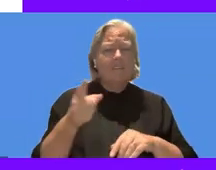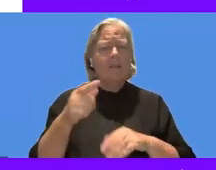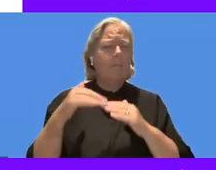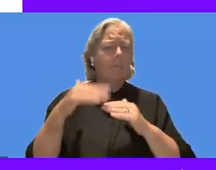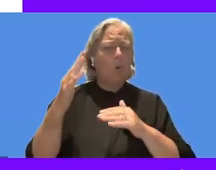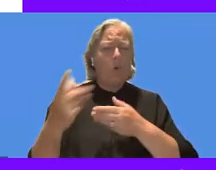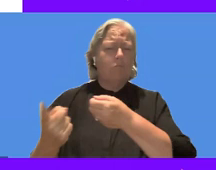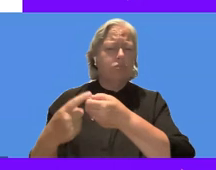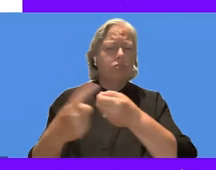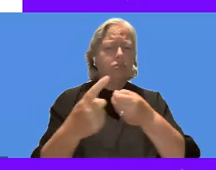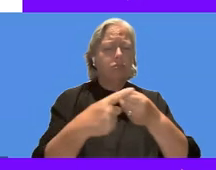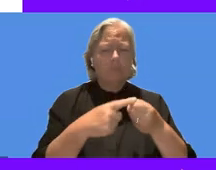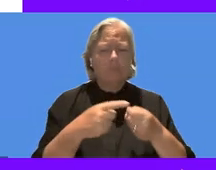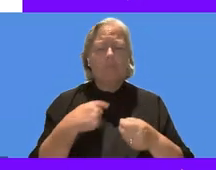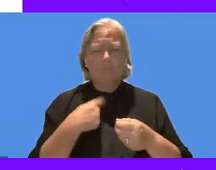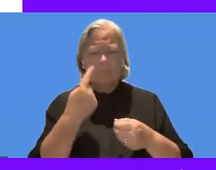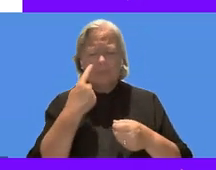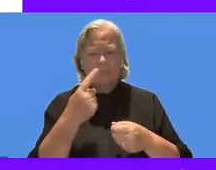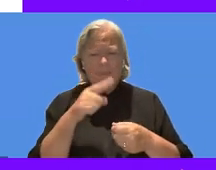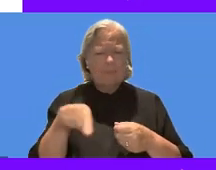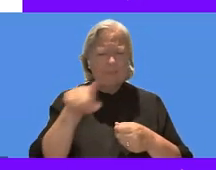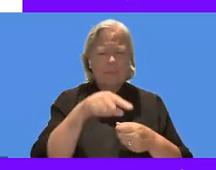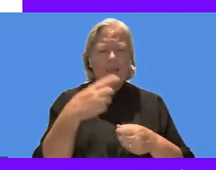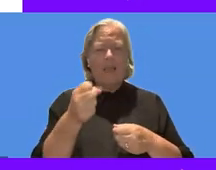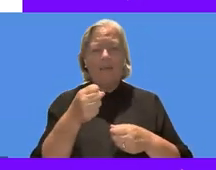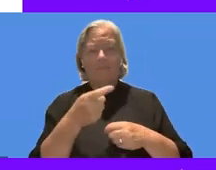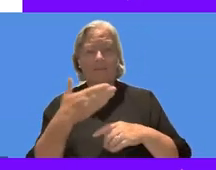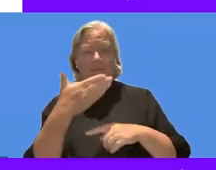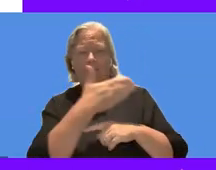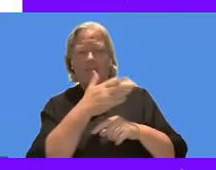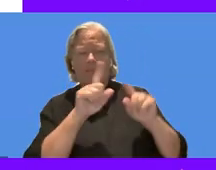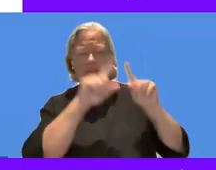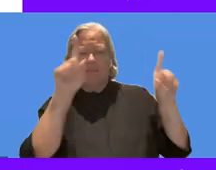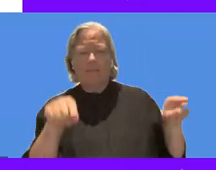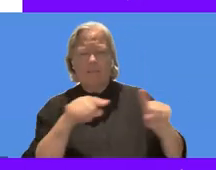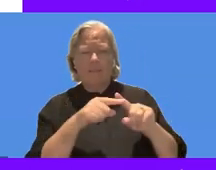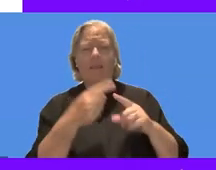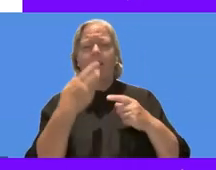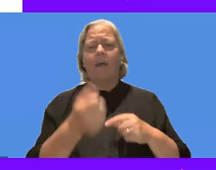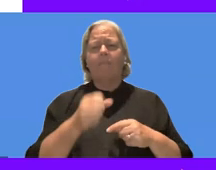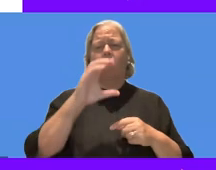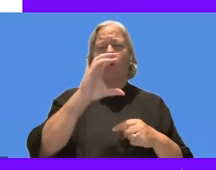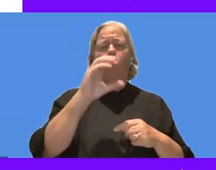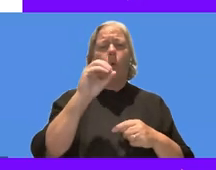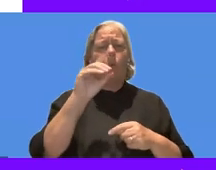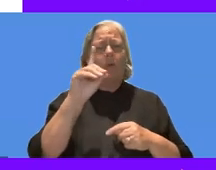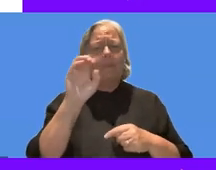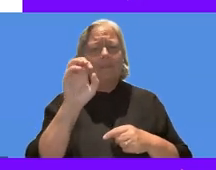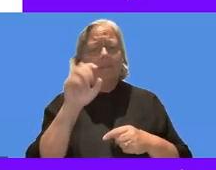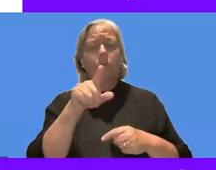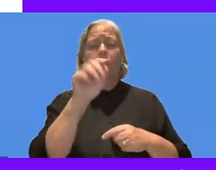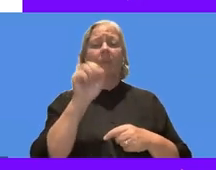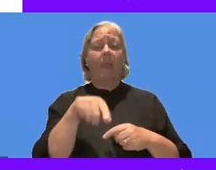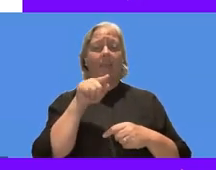Menti link on the slide up at the top with a code that you can put in. So feel free to jump on that